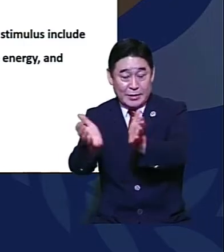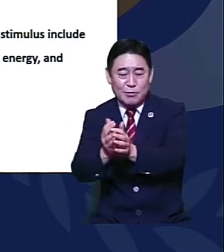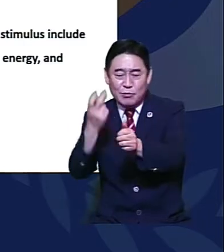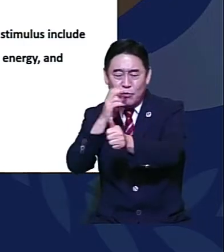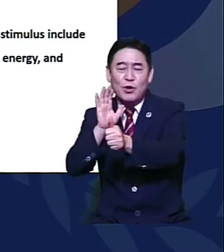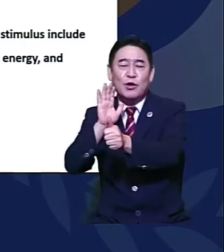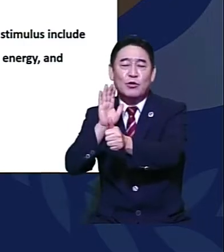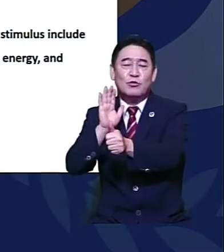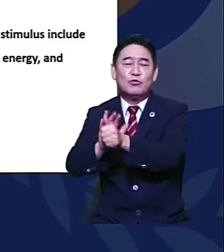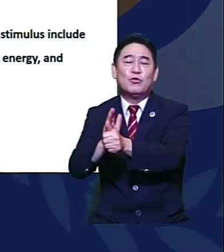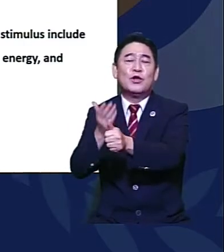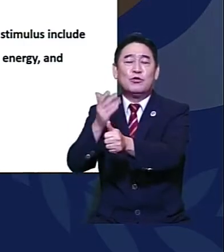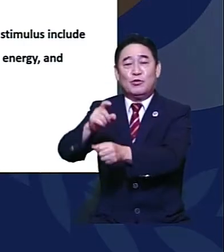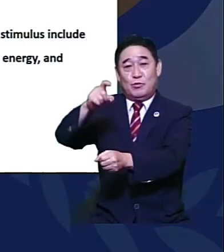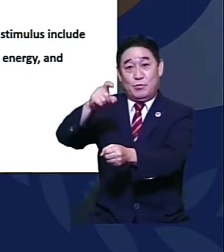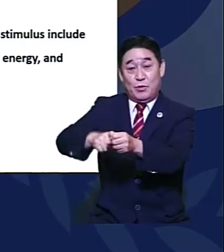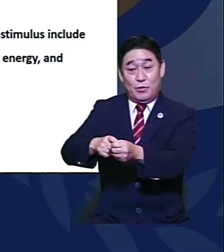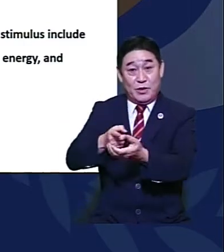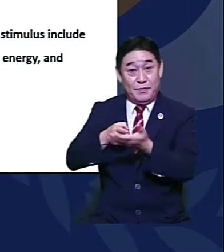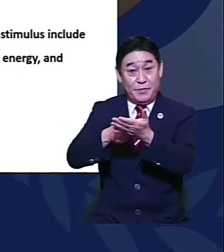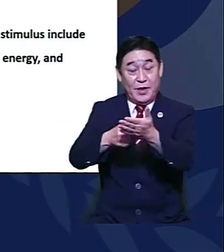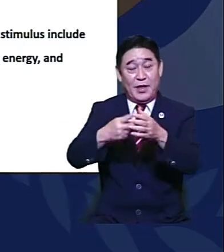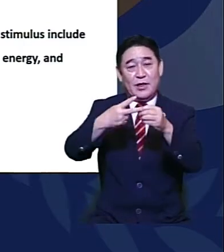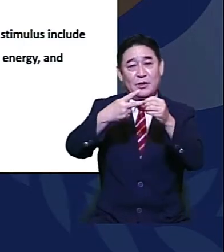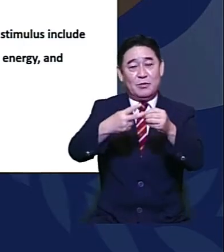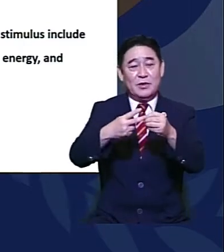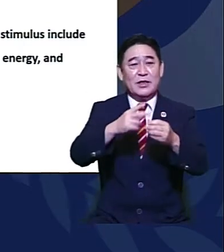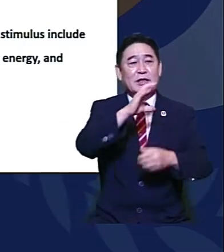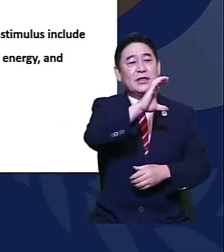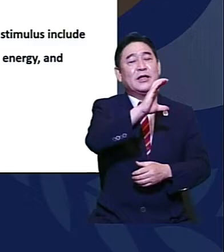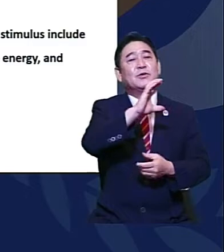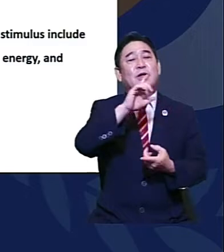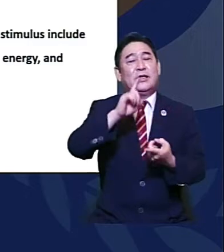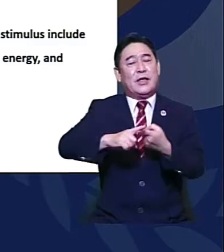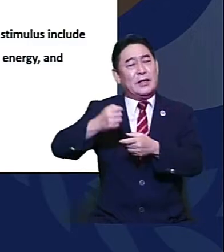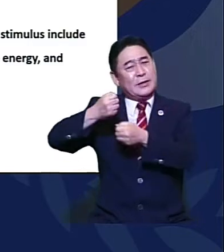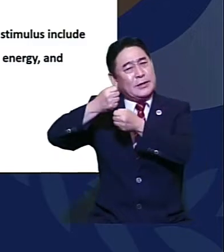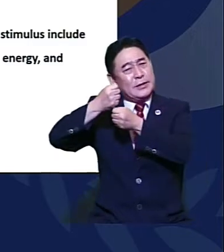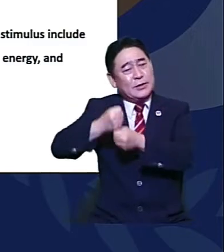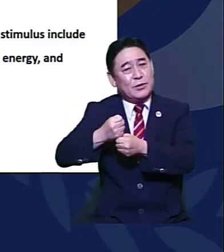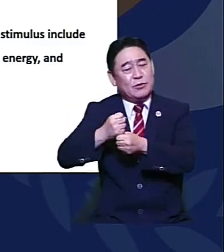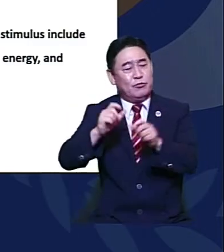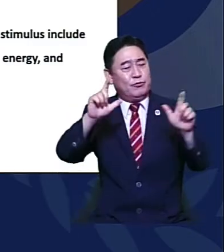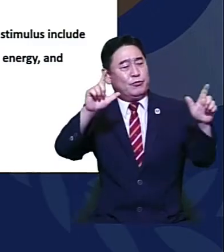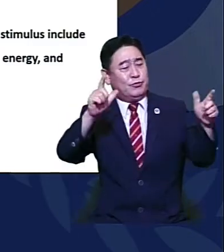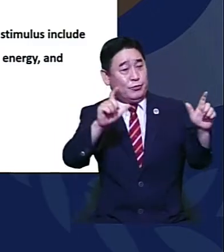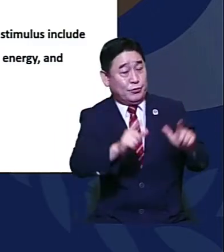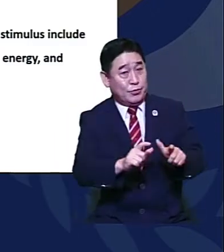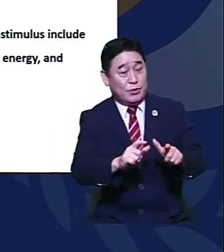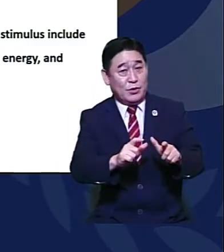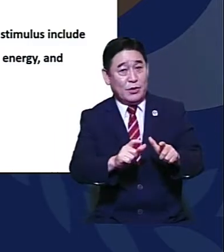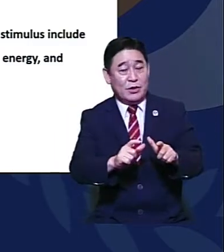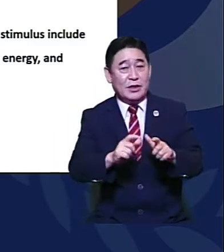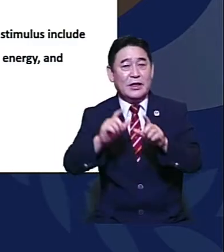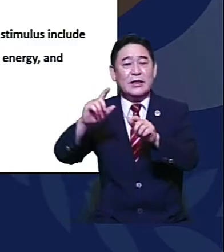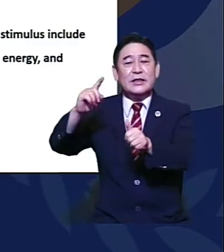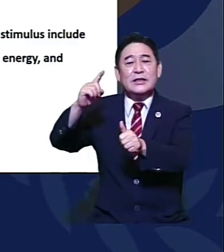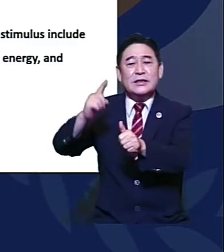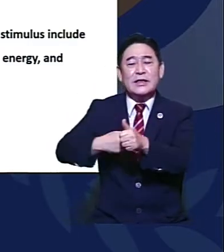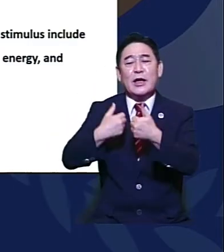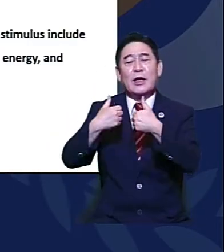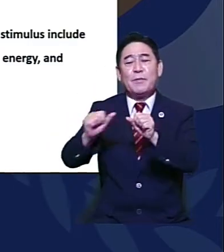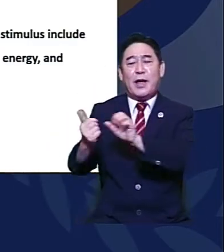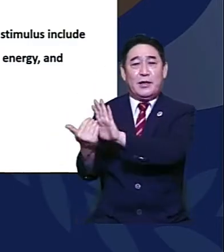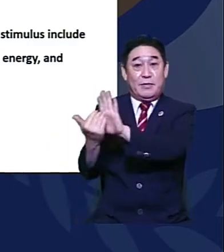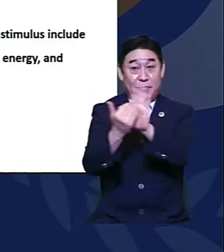to reduce carbon dependency and ecosystem degradation, putting